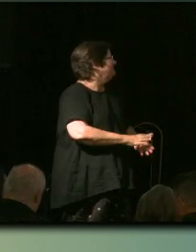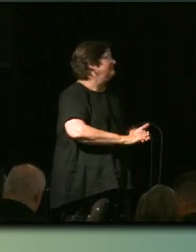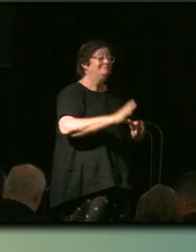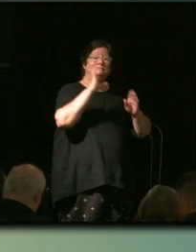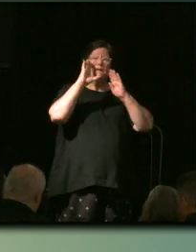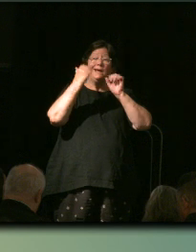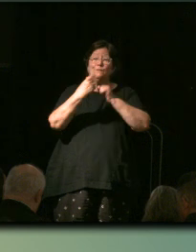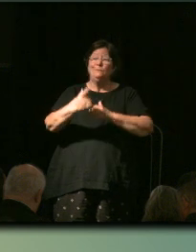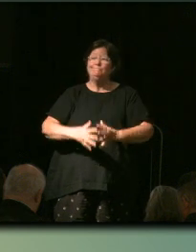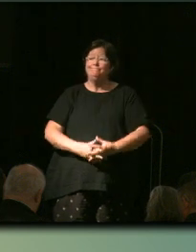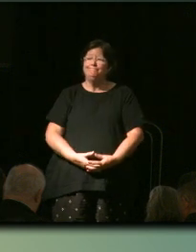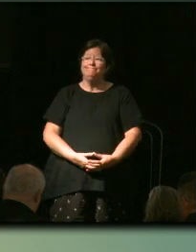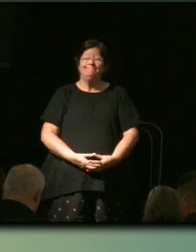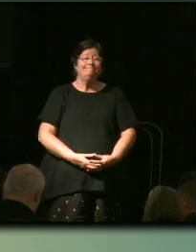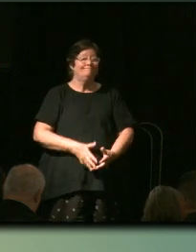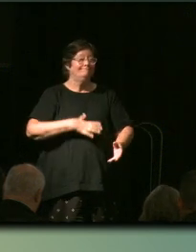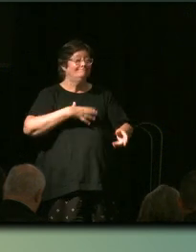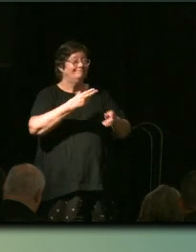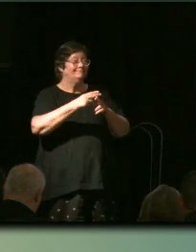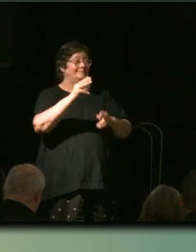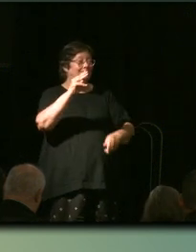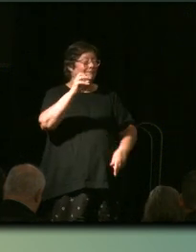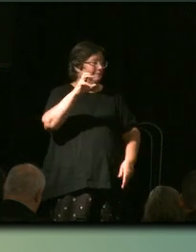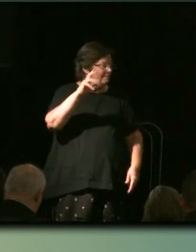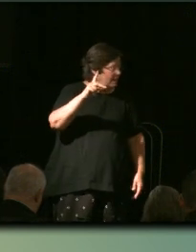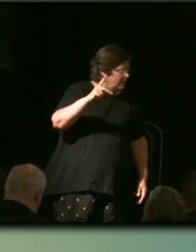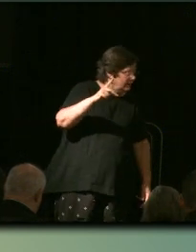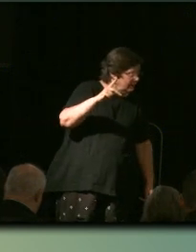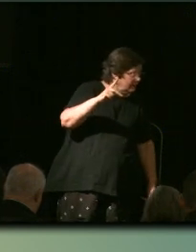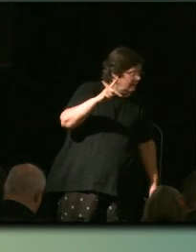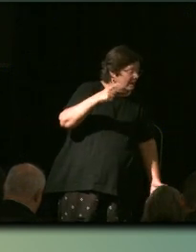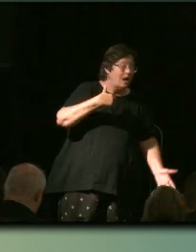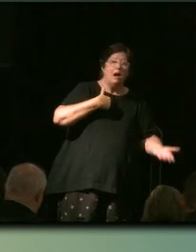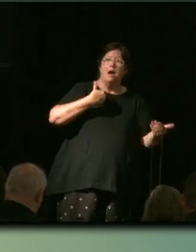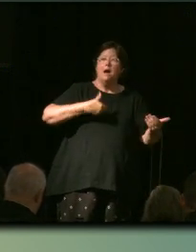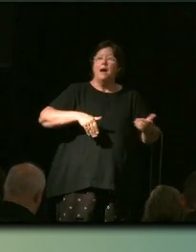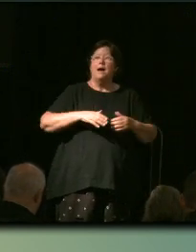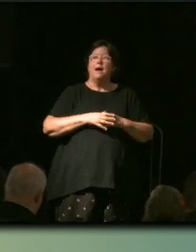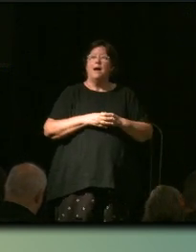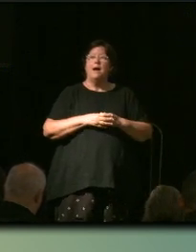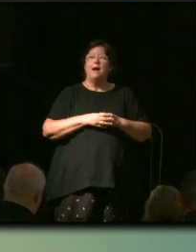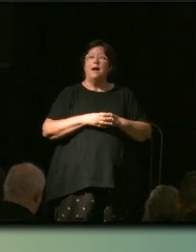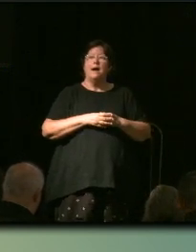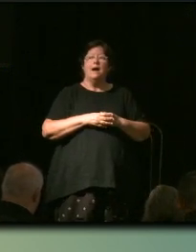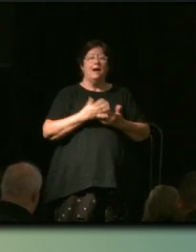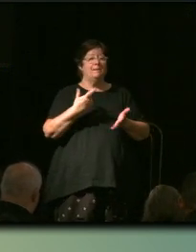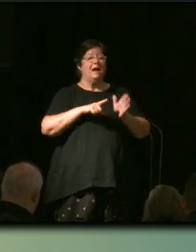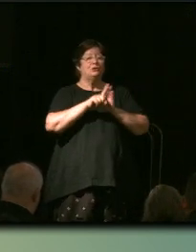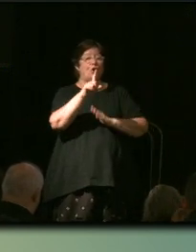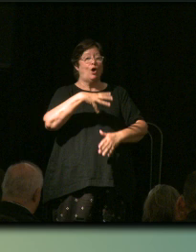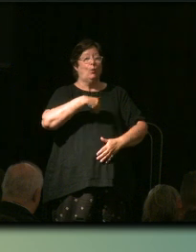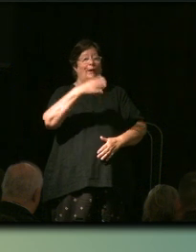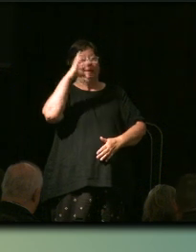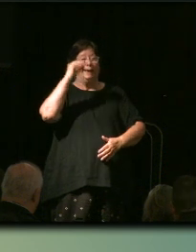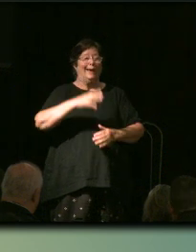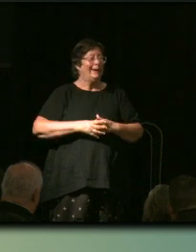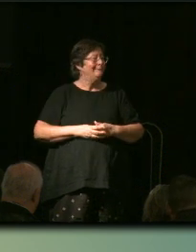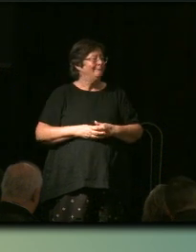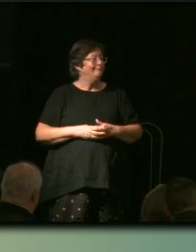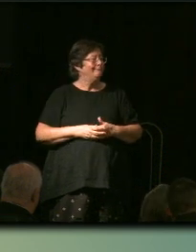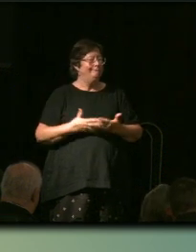Hi, everybody. My name is Mark Dunning. I am a rather tall white guy